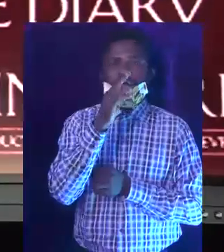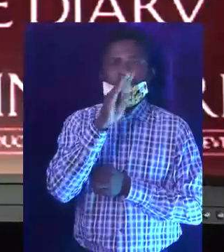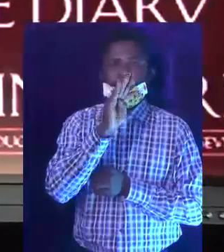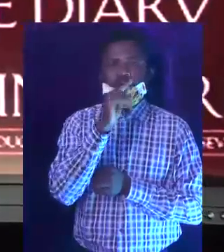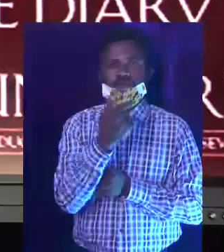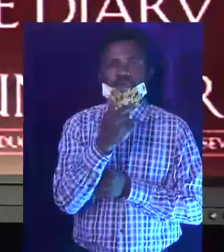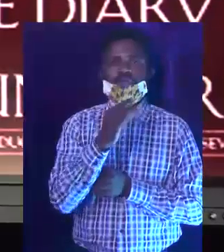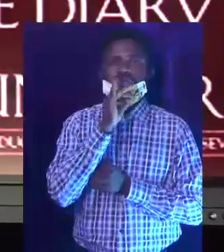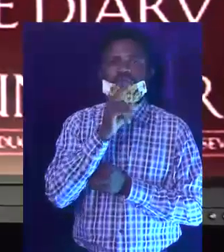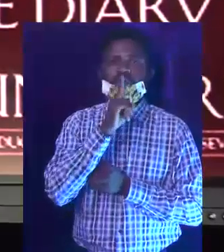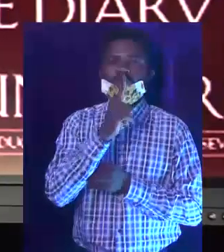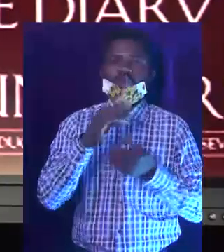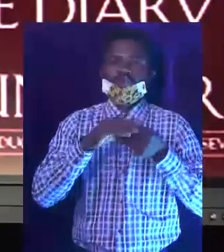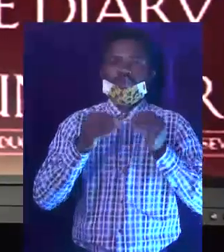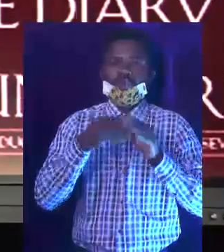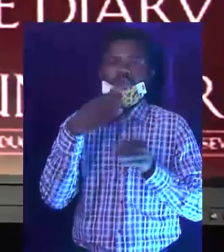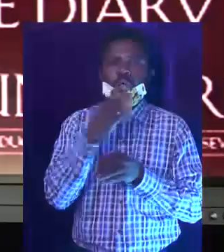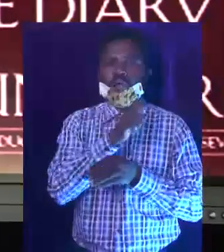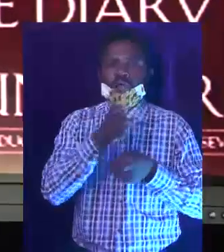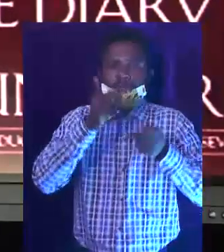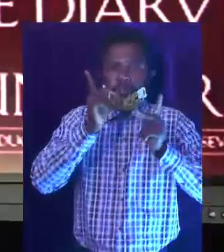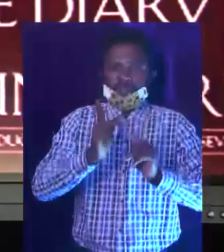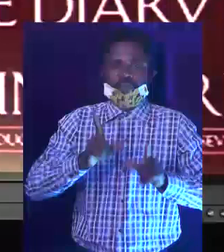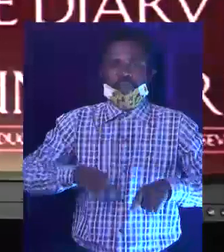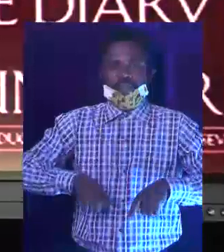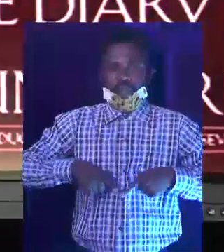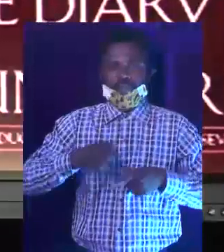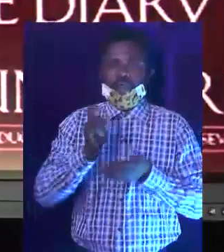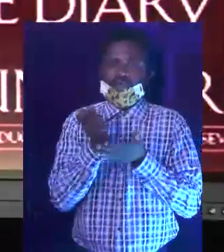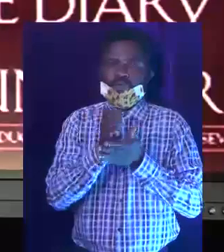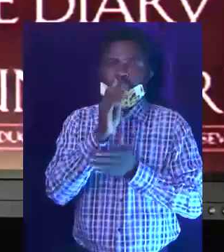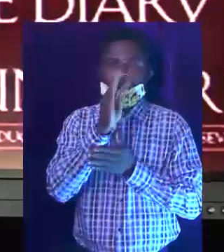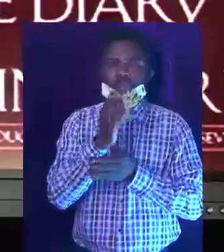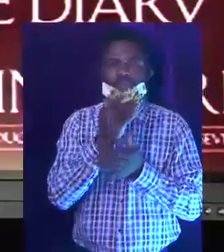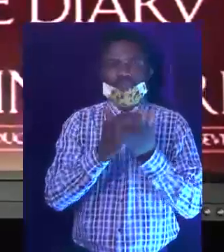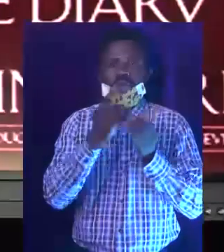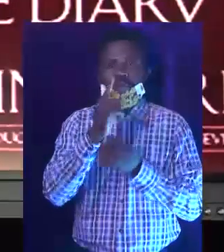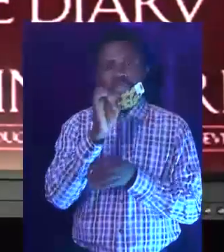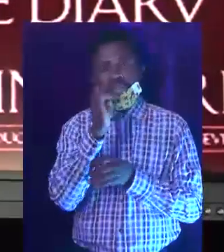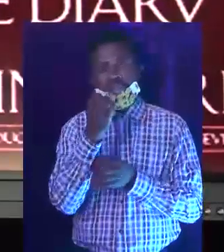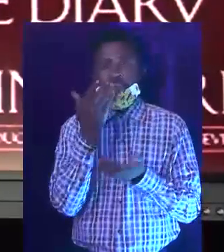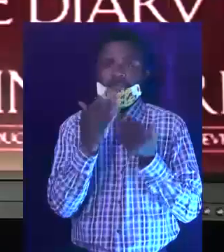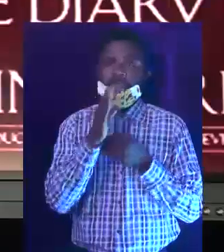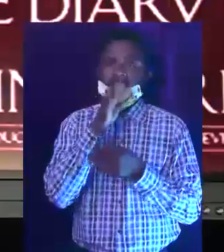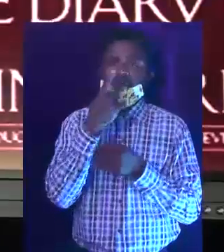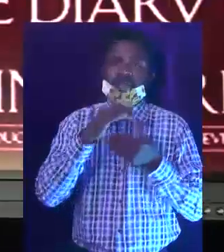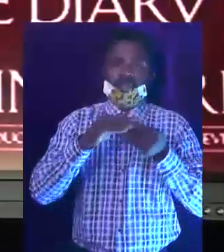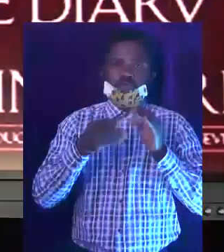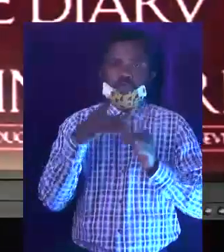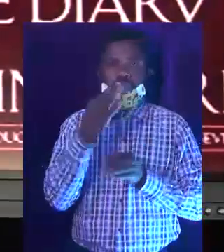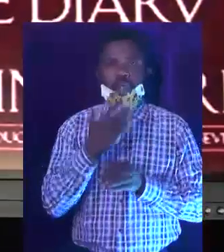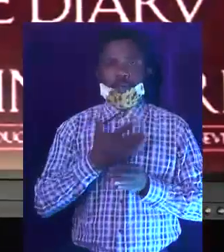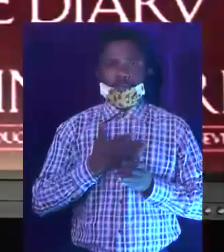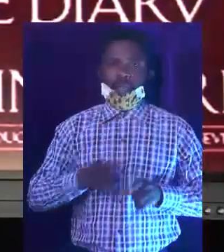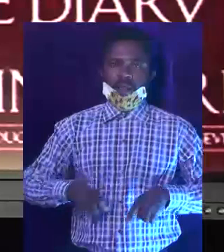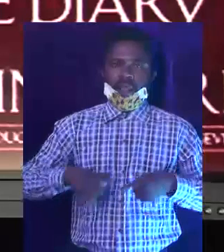Biography is the real story of a person's life written by someone else. Maybe the story of